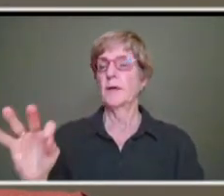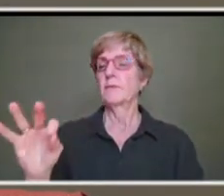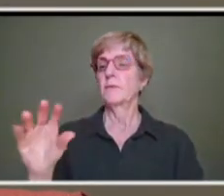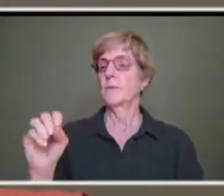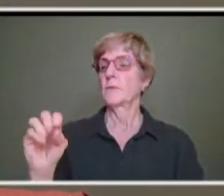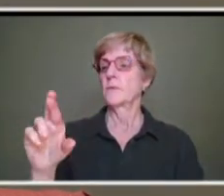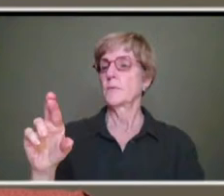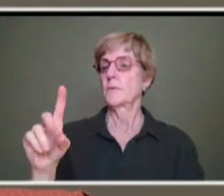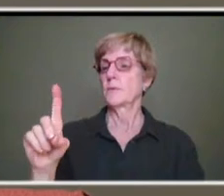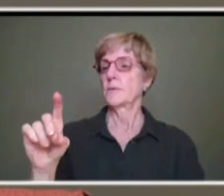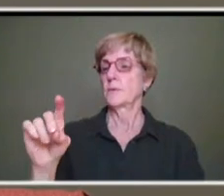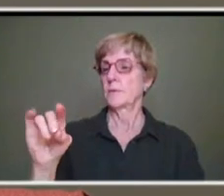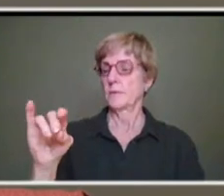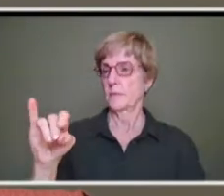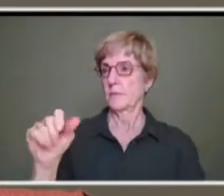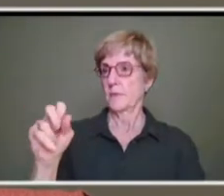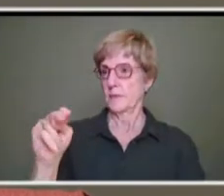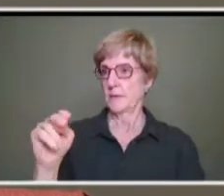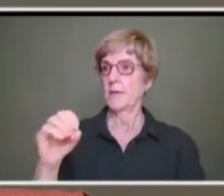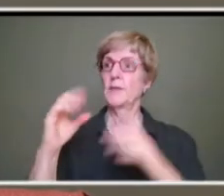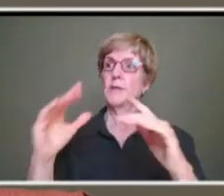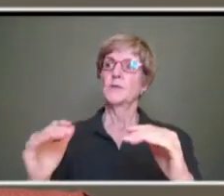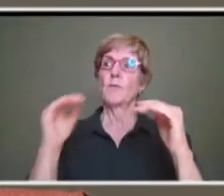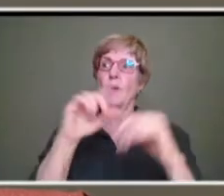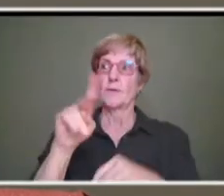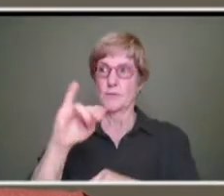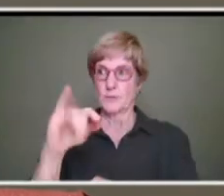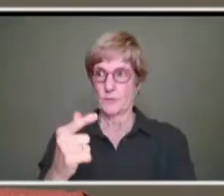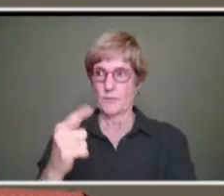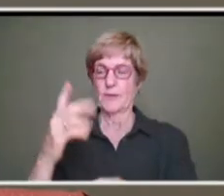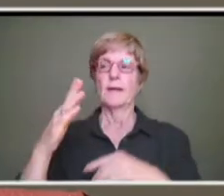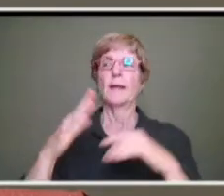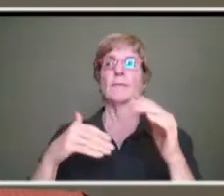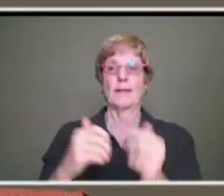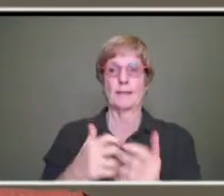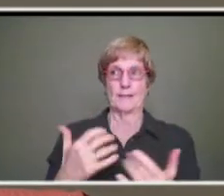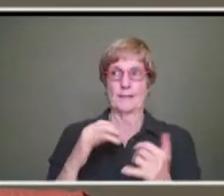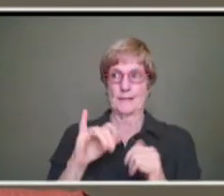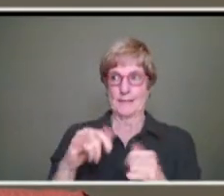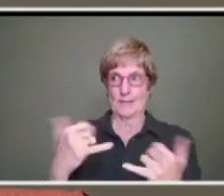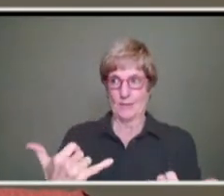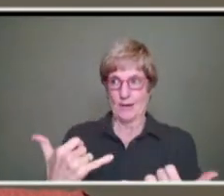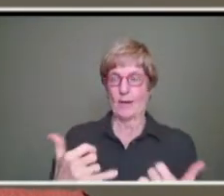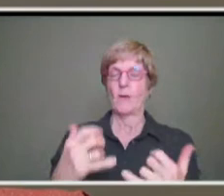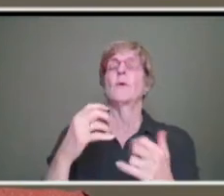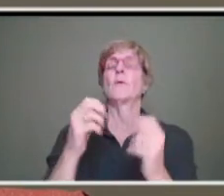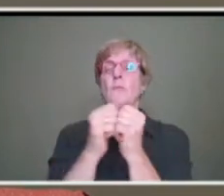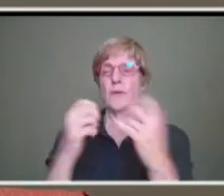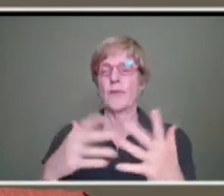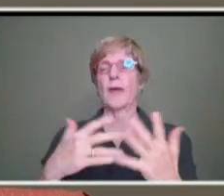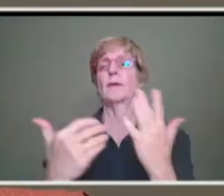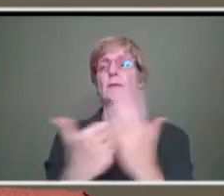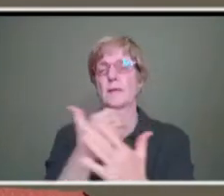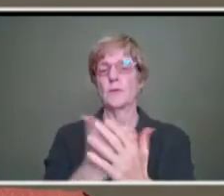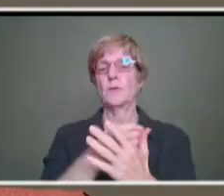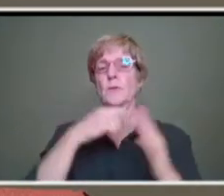a rezoning petition to a higher zoning District than the existing or proposed zoning District without a new public hearing